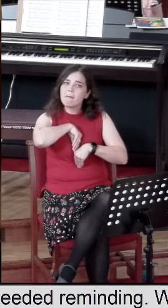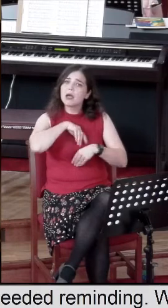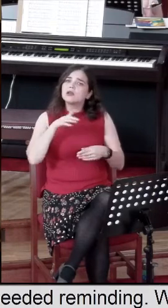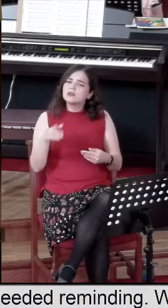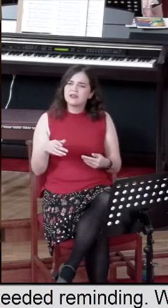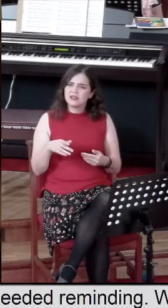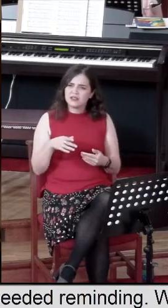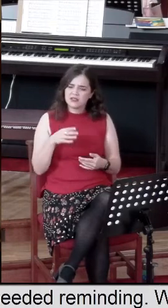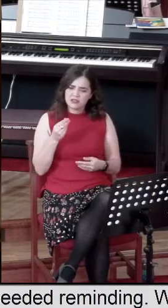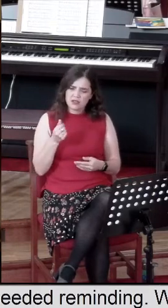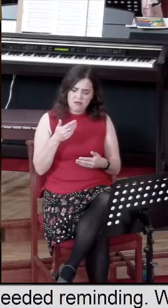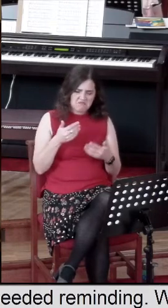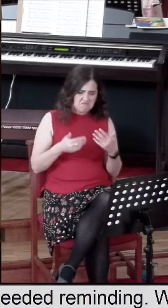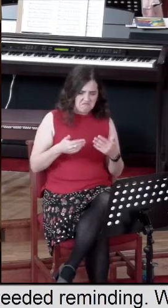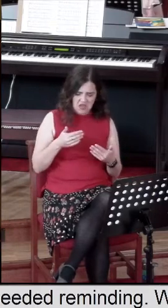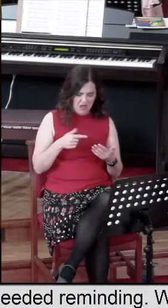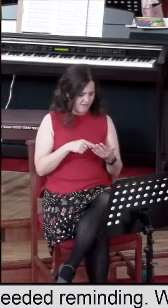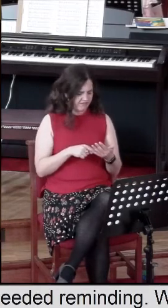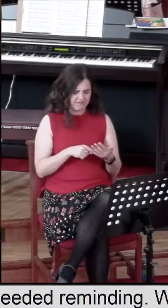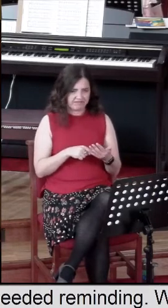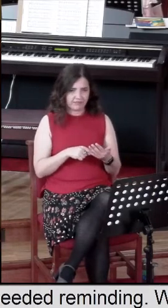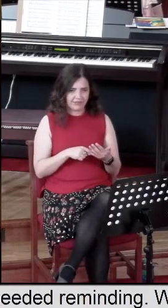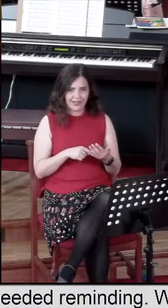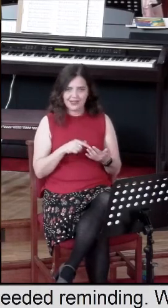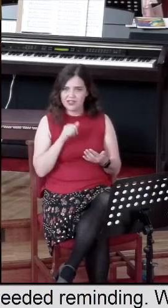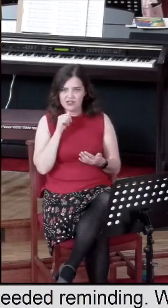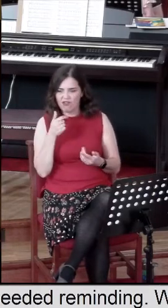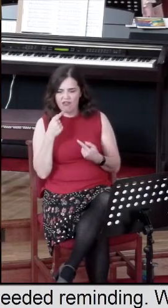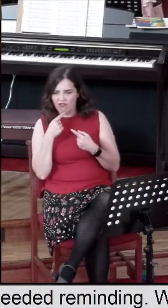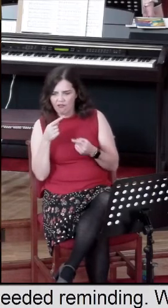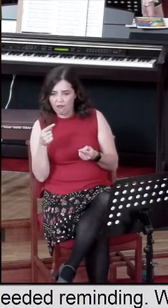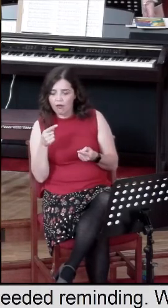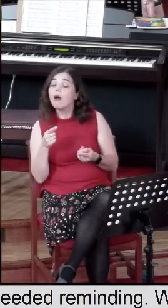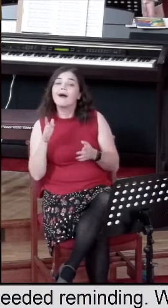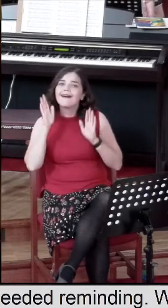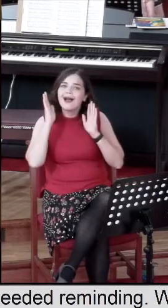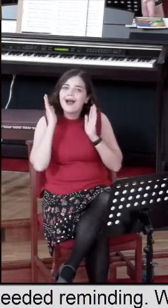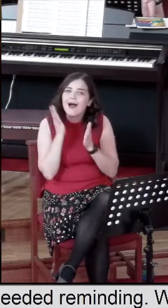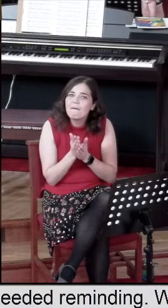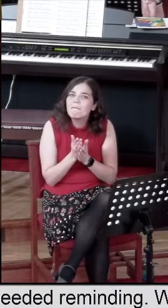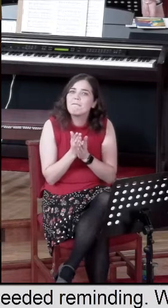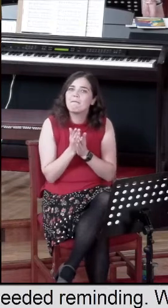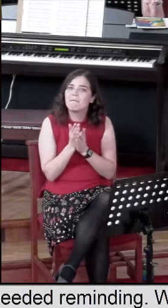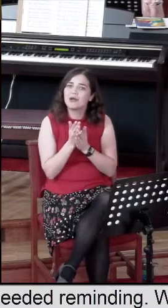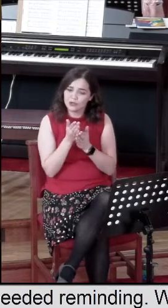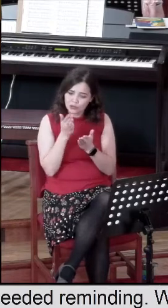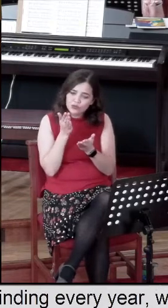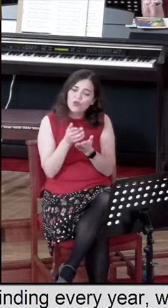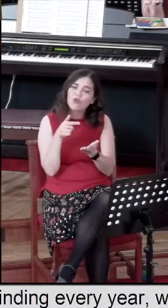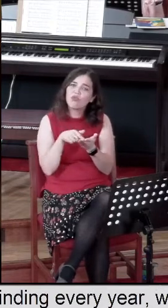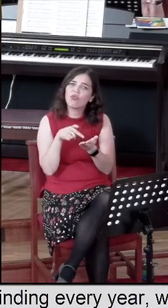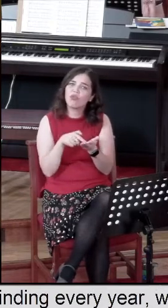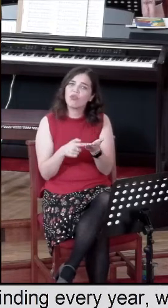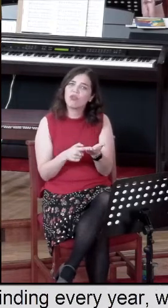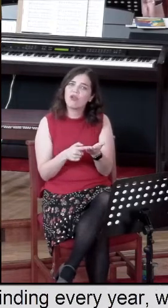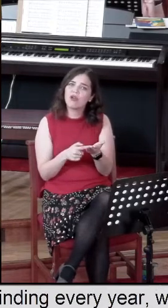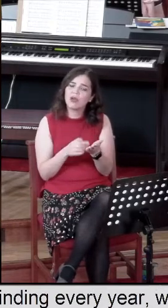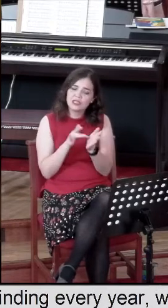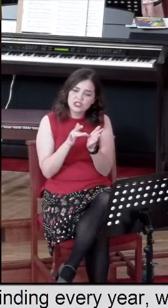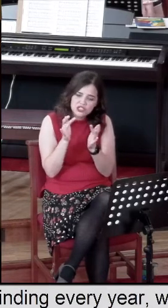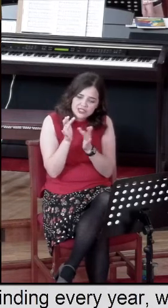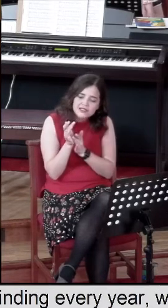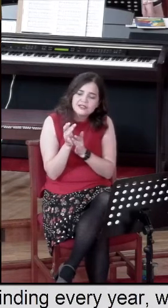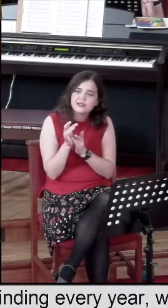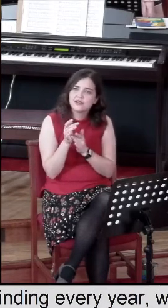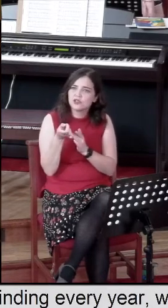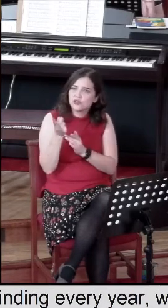so that things do add up. It's not so that it's an idle tale or nonsense, but because it is the truth about Jesus and what